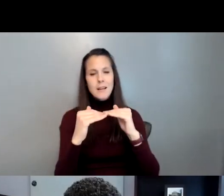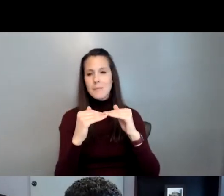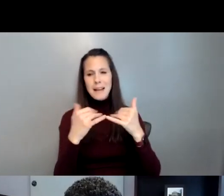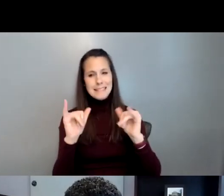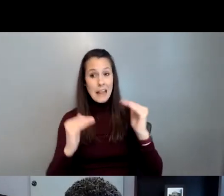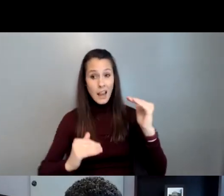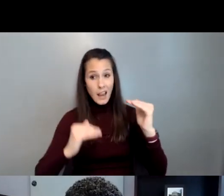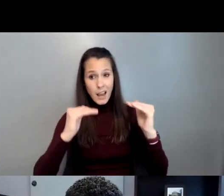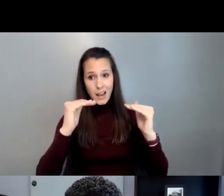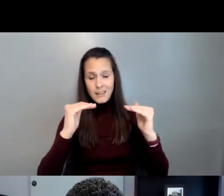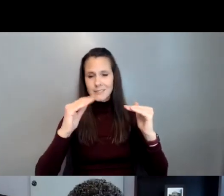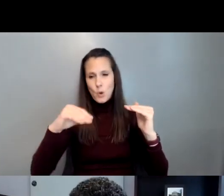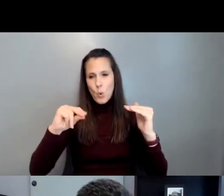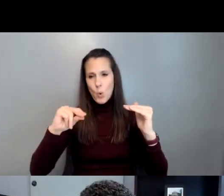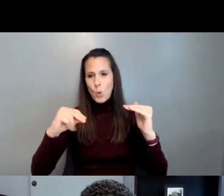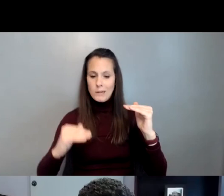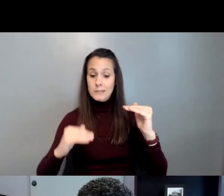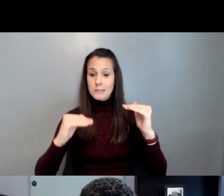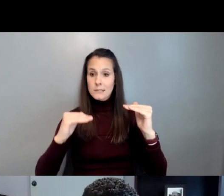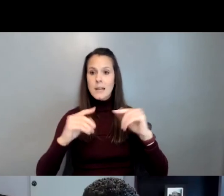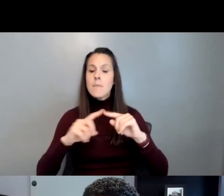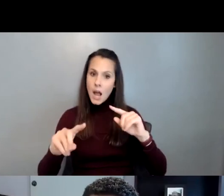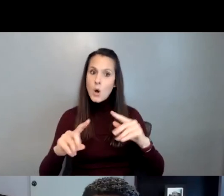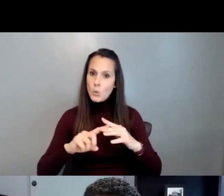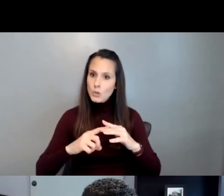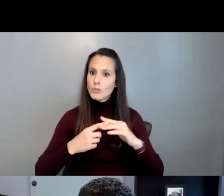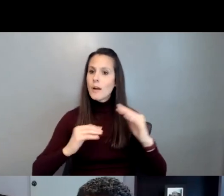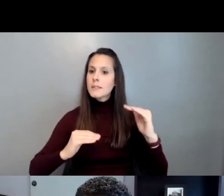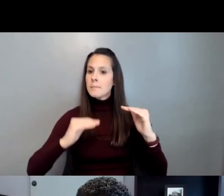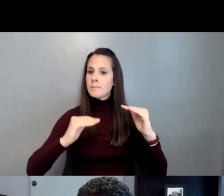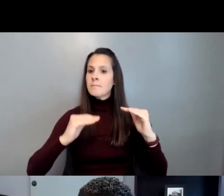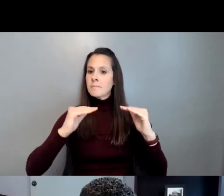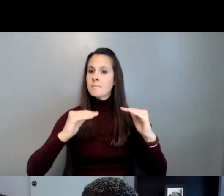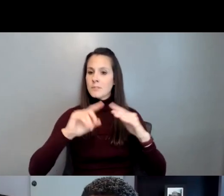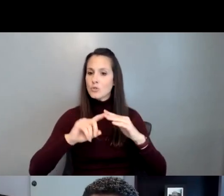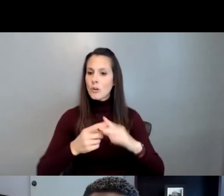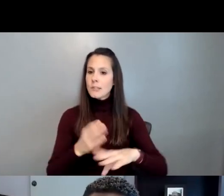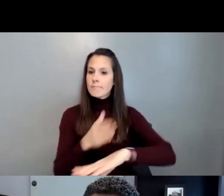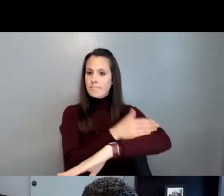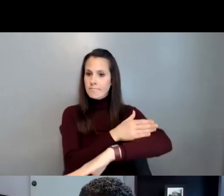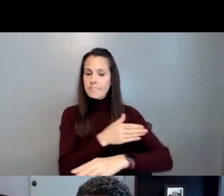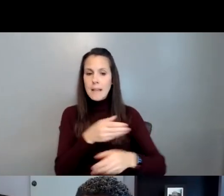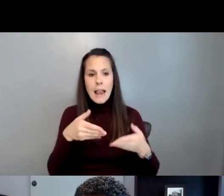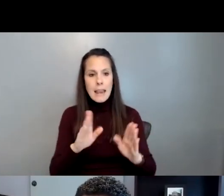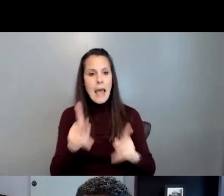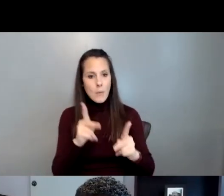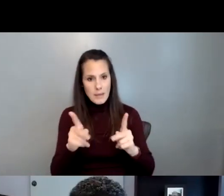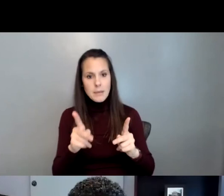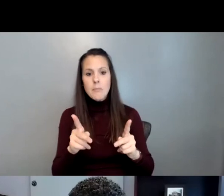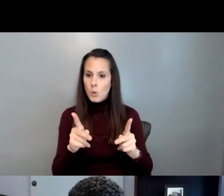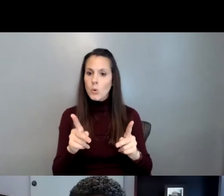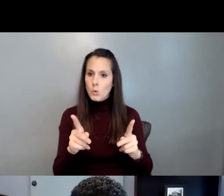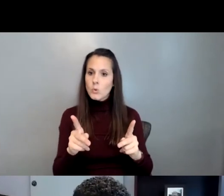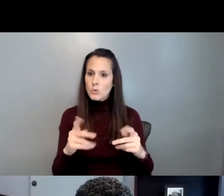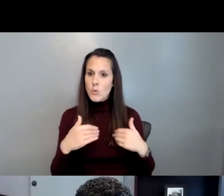being level, but at least we are filling in some of the hole that's been created to then allow people to get to a place where the